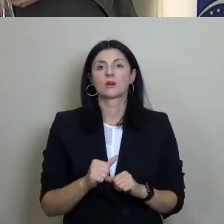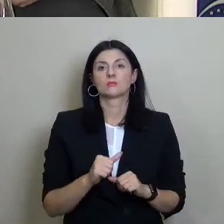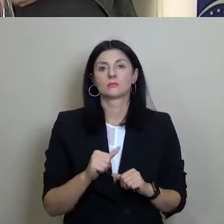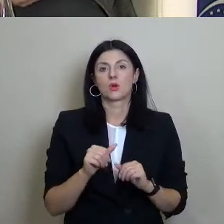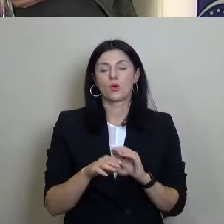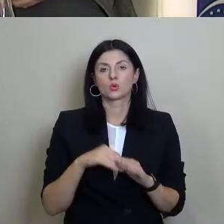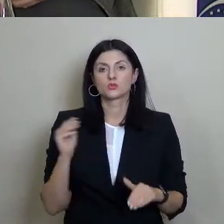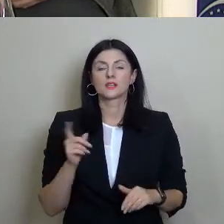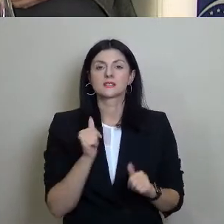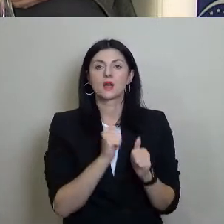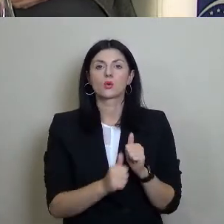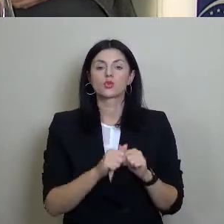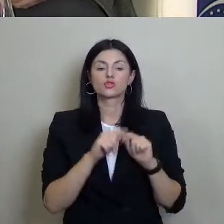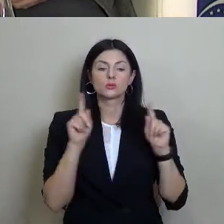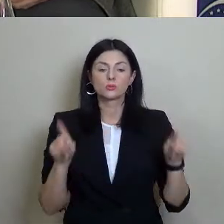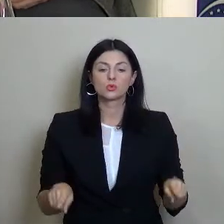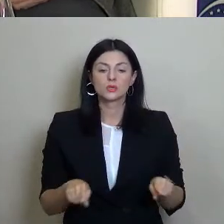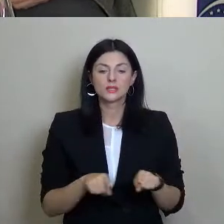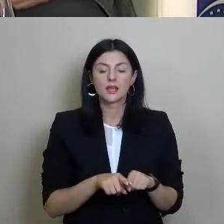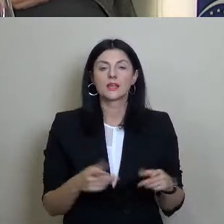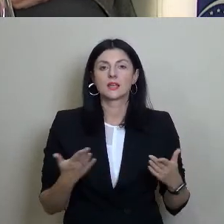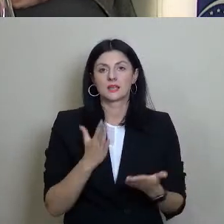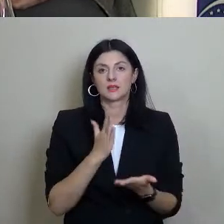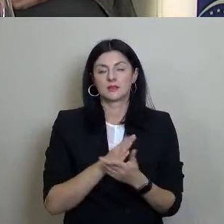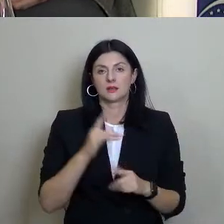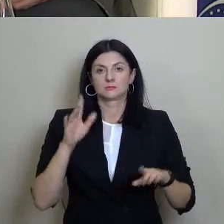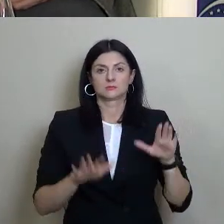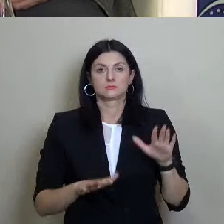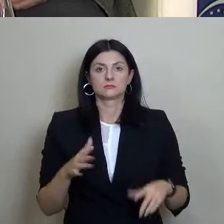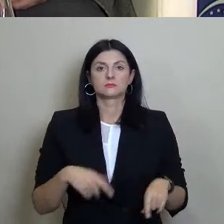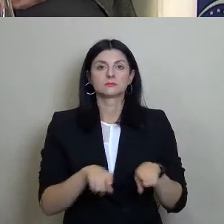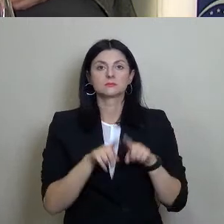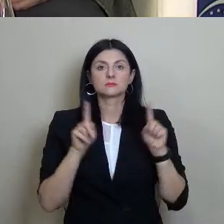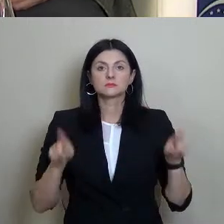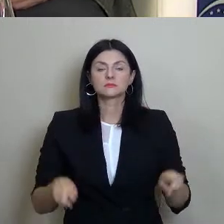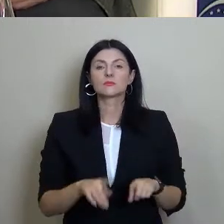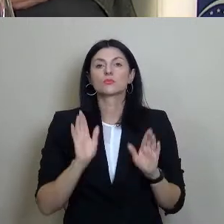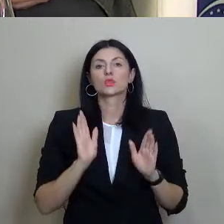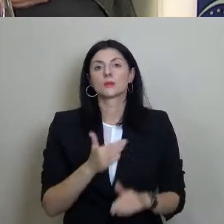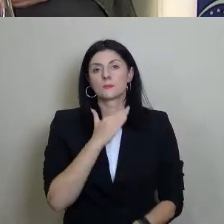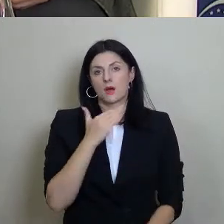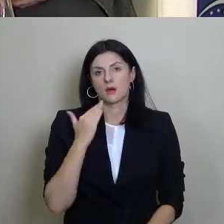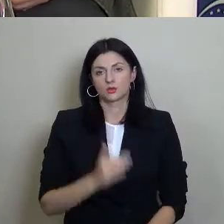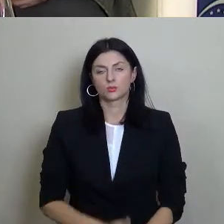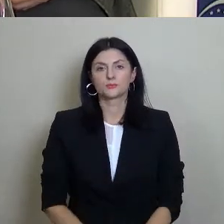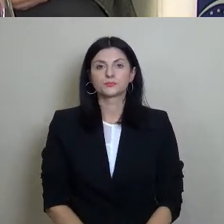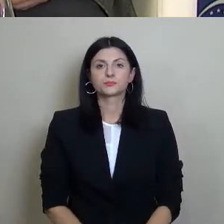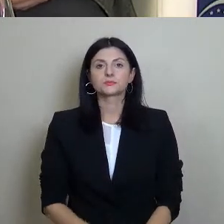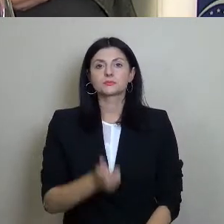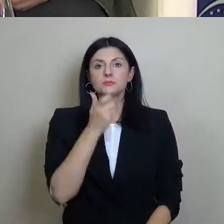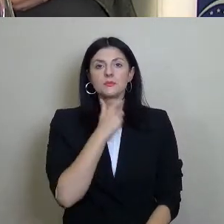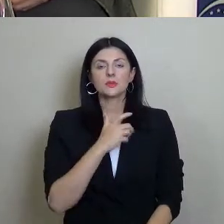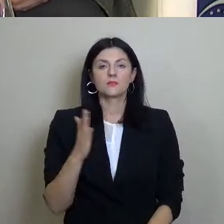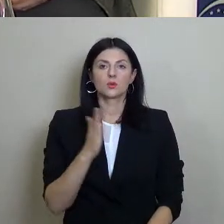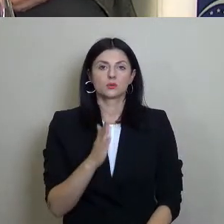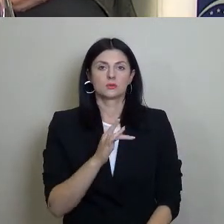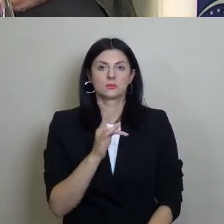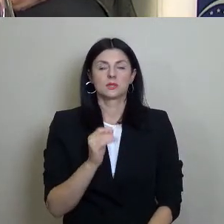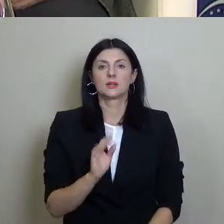Commission votes on each of the ballots when they have doubts. Unfortunately, it seems to me there will be many of those.